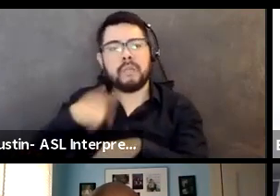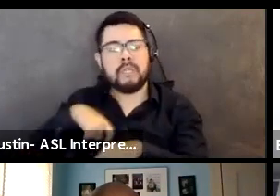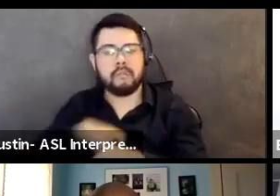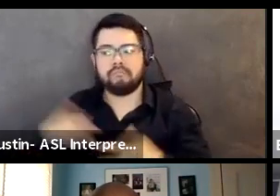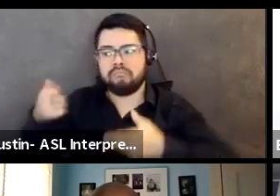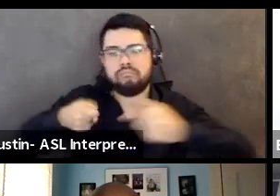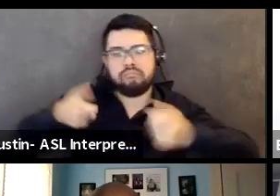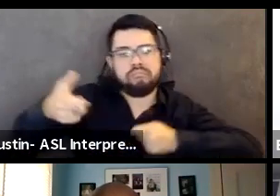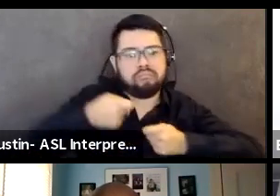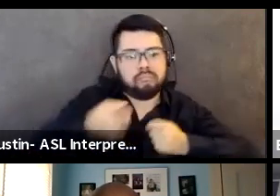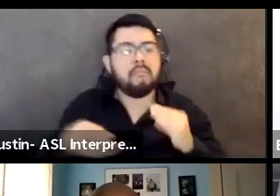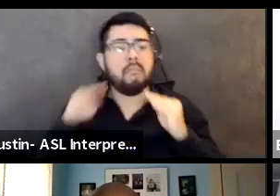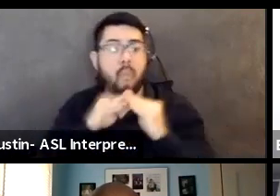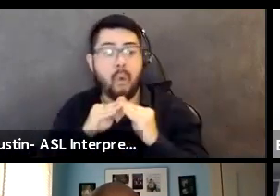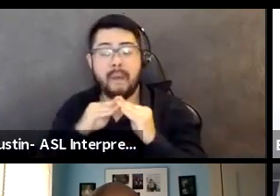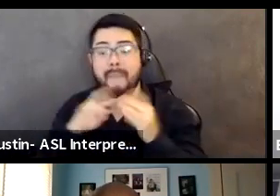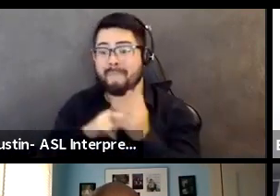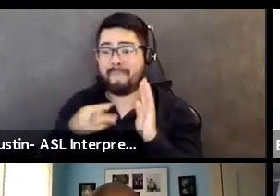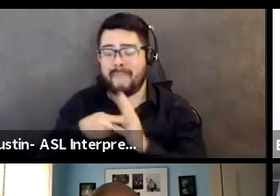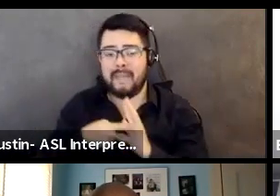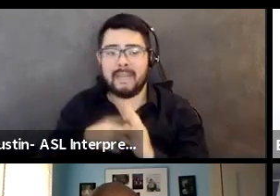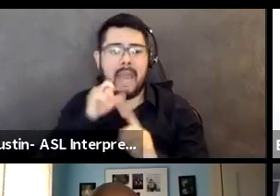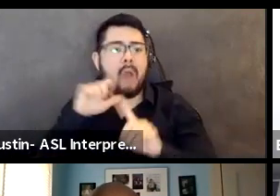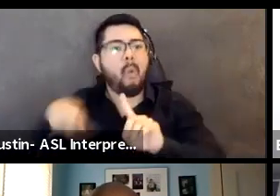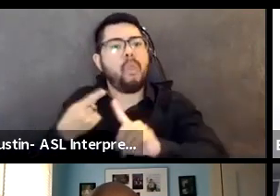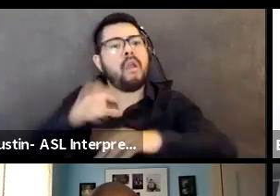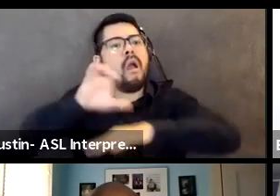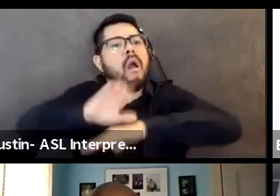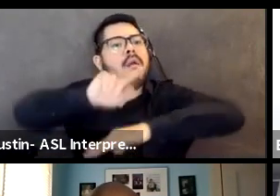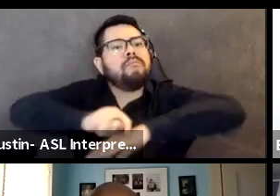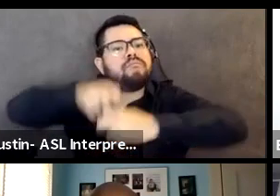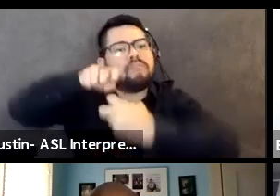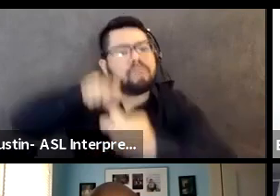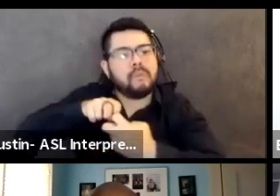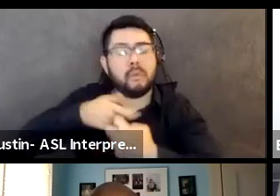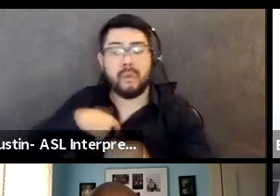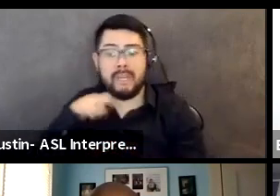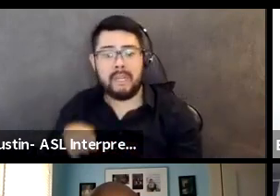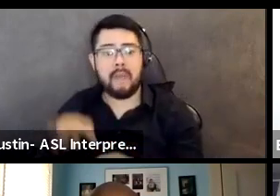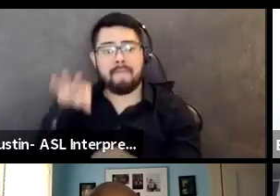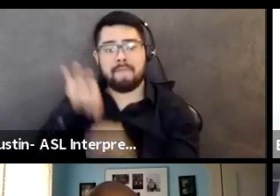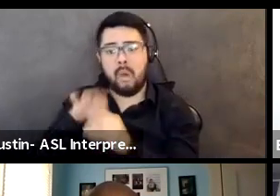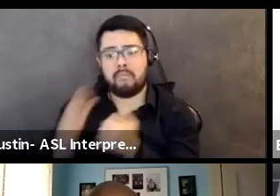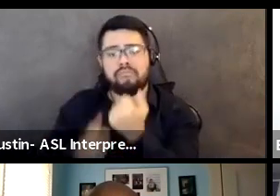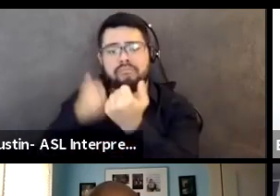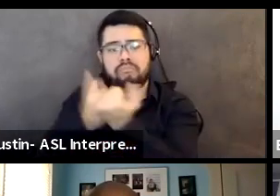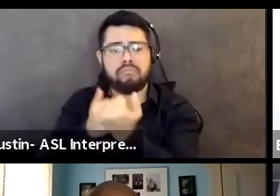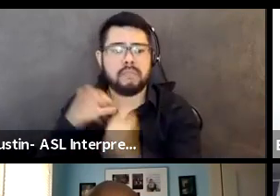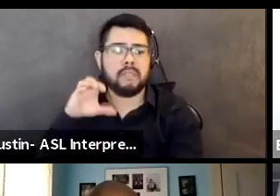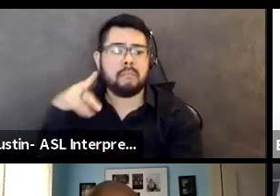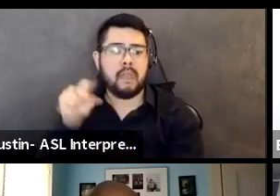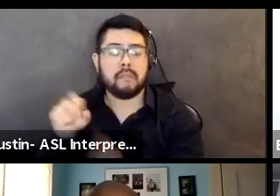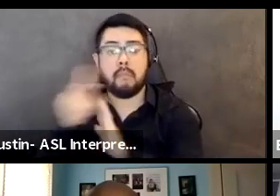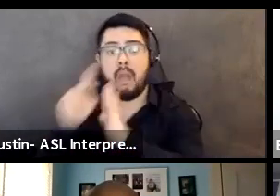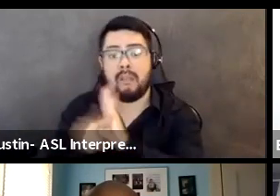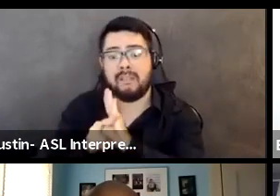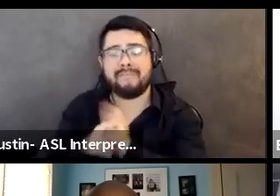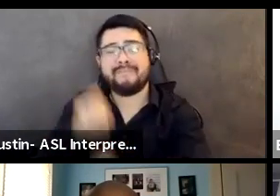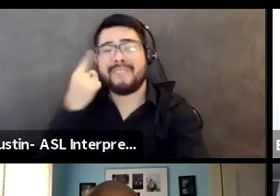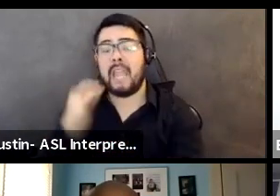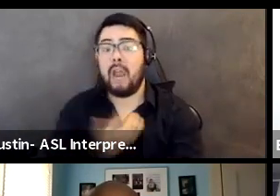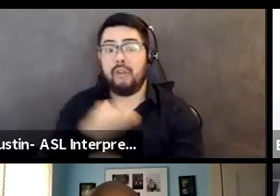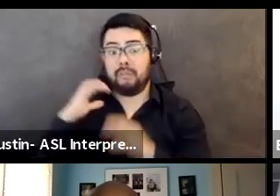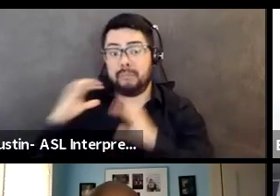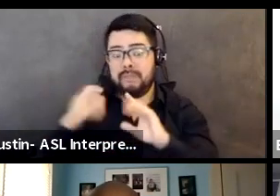including law this means more than consultations we need a vote in cps policies and practices the communication from